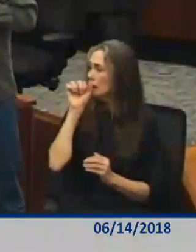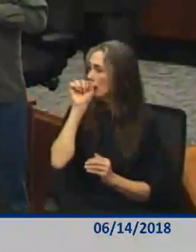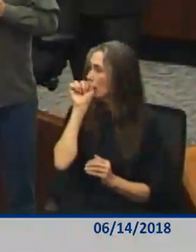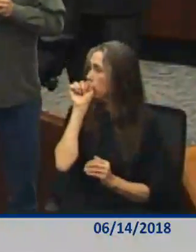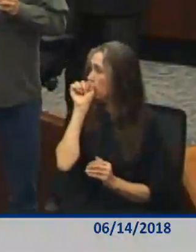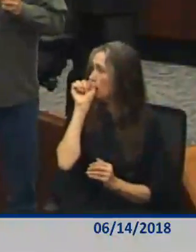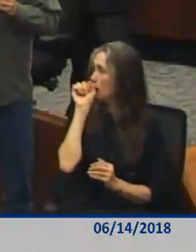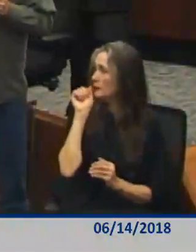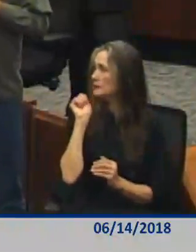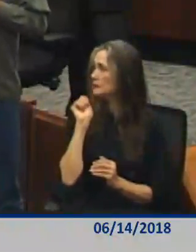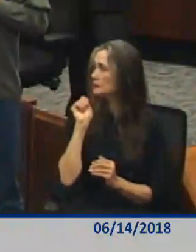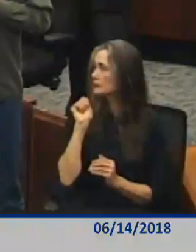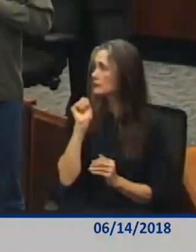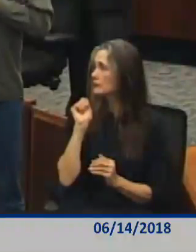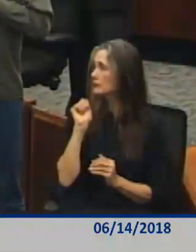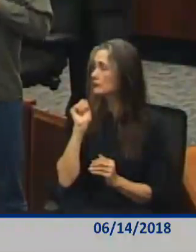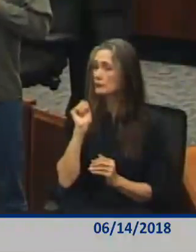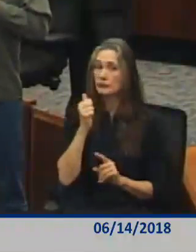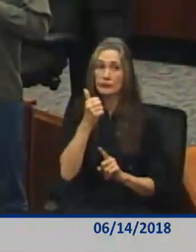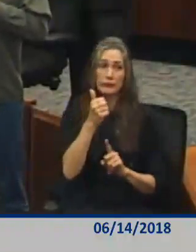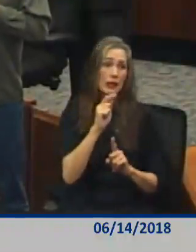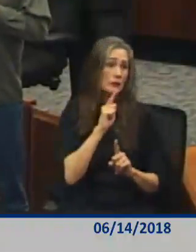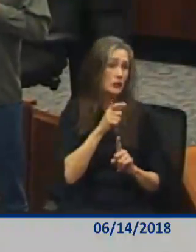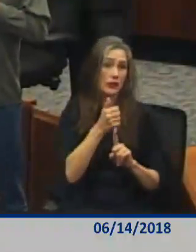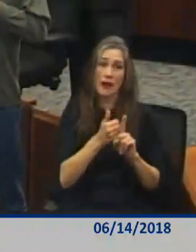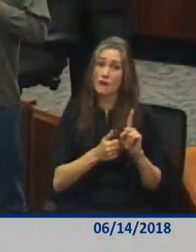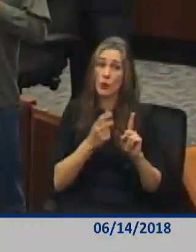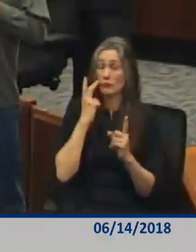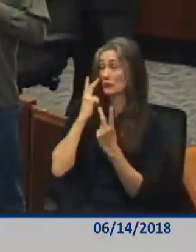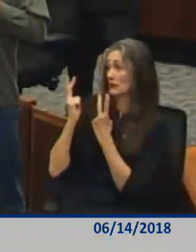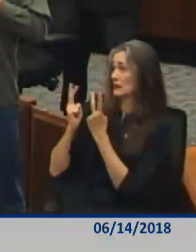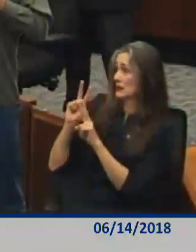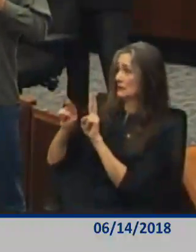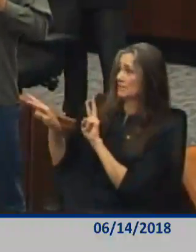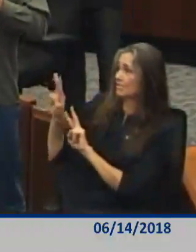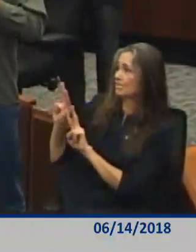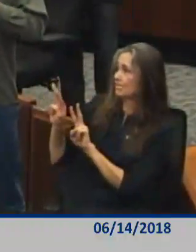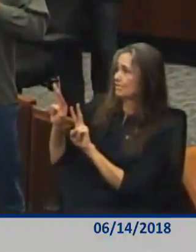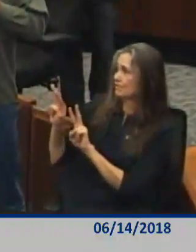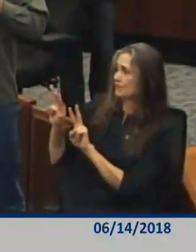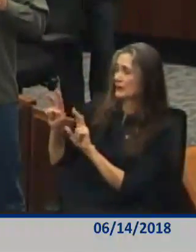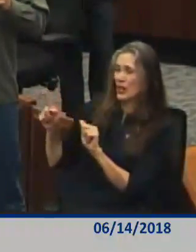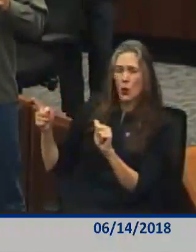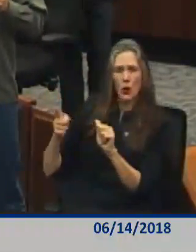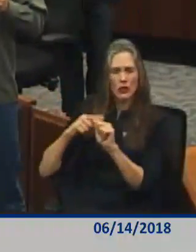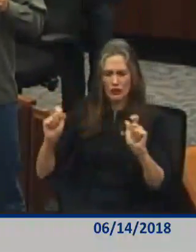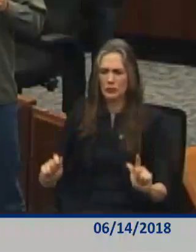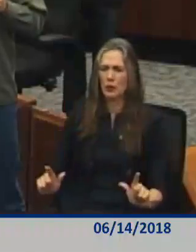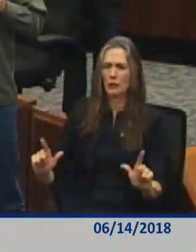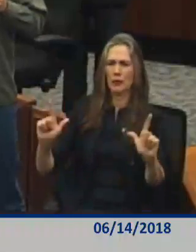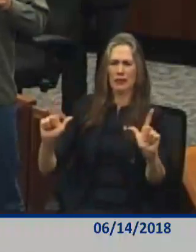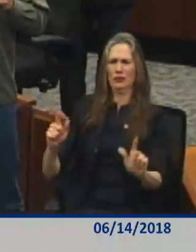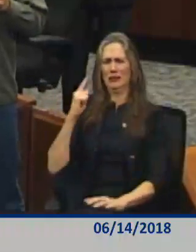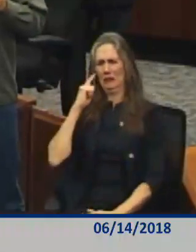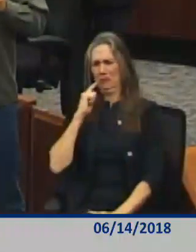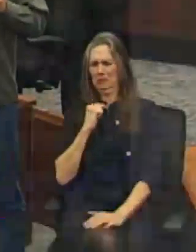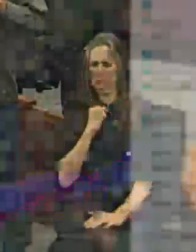such that it is at least 2 feet above what these are being called as advisory